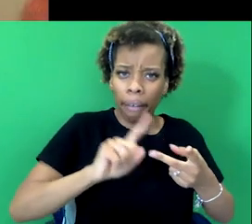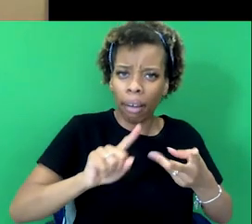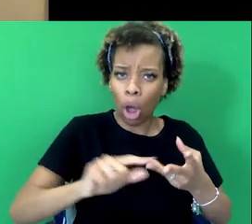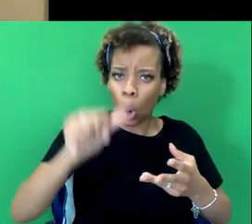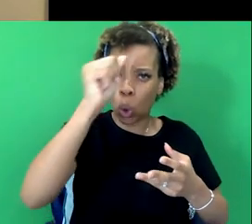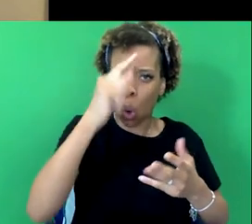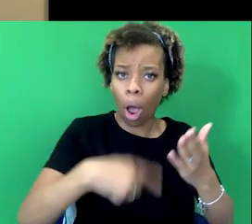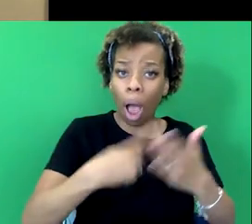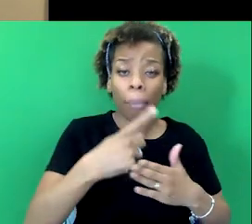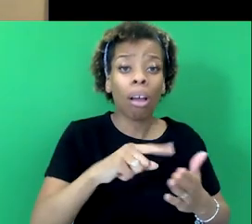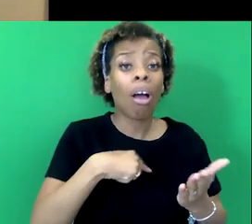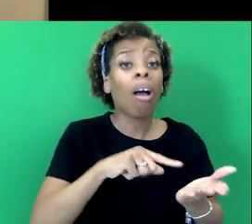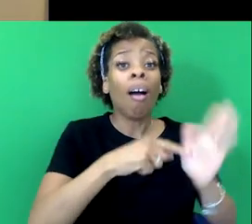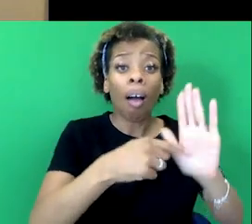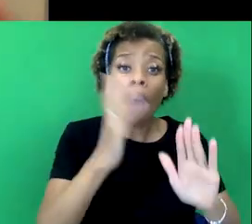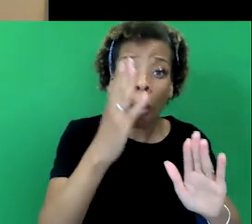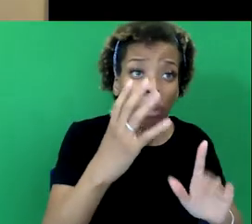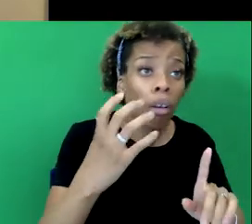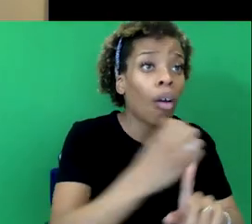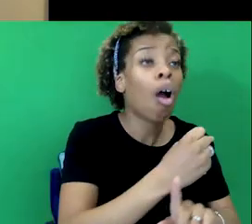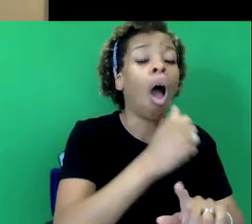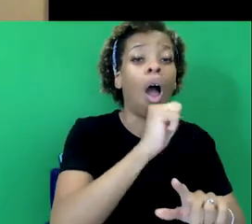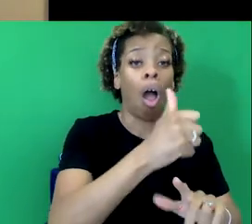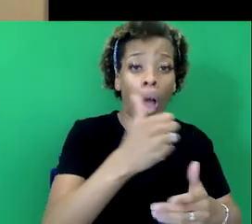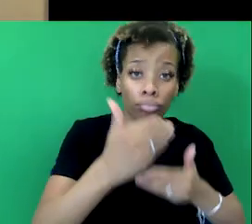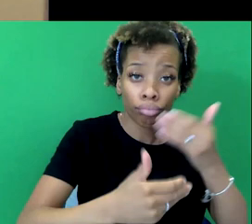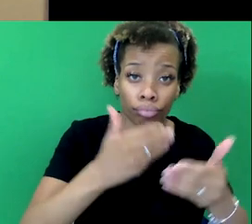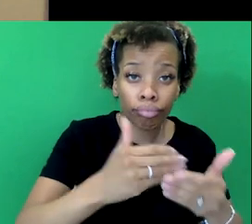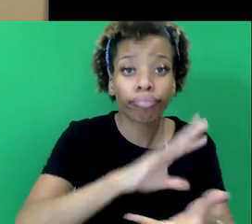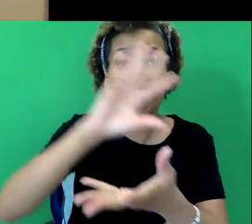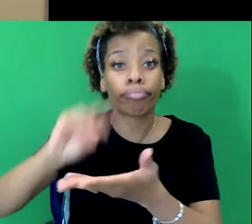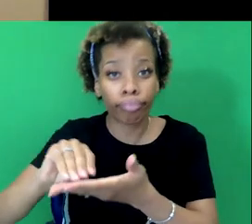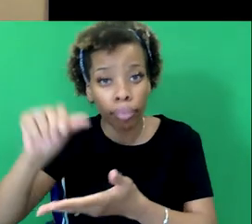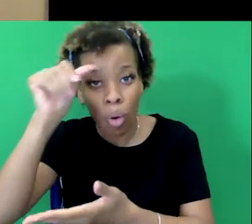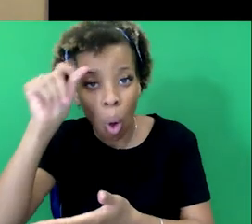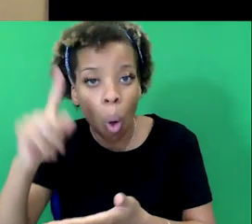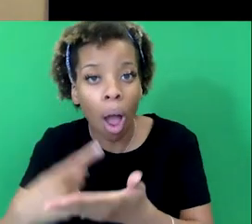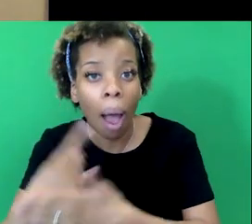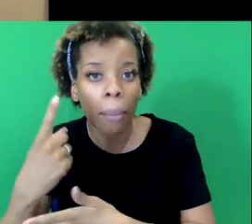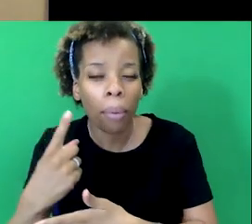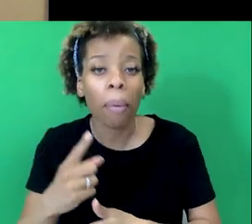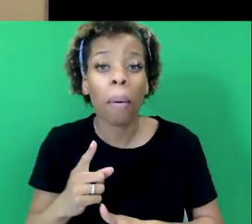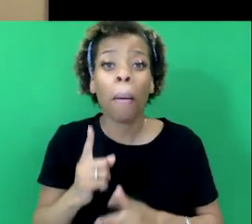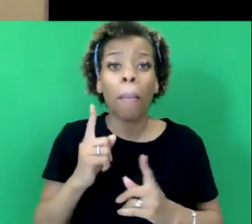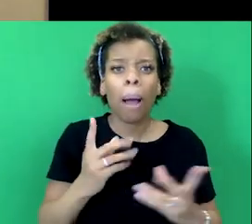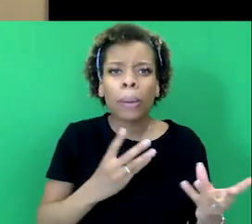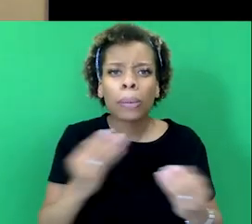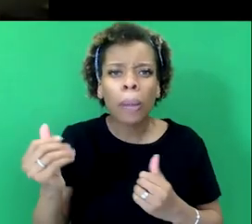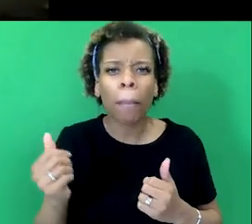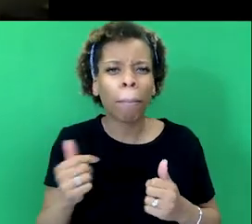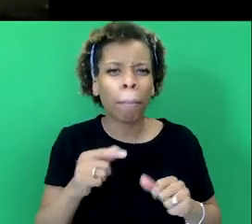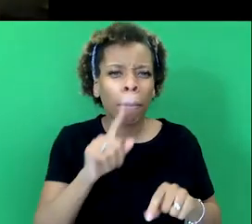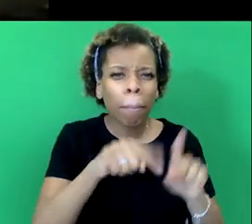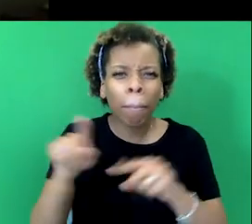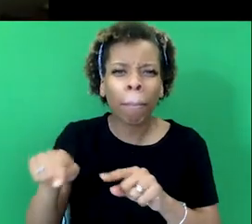green lit and you kind of, it has a you know, a thing, but still it, as I said earlier, it has tastes, it has biases. You know?